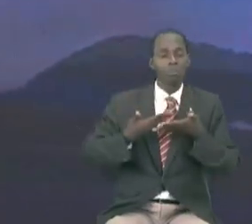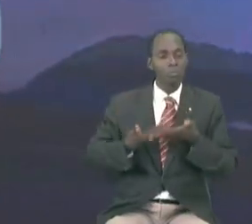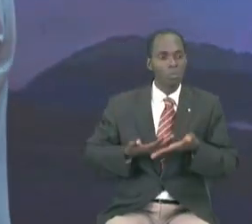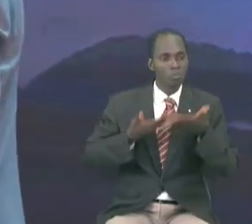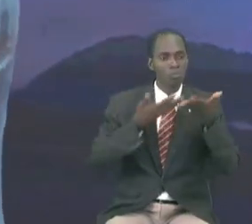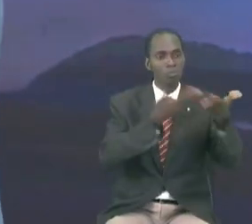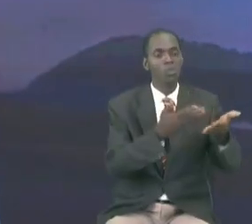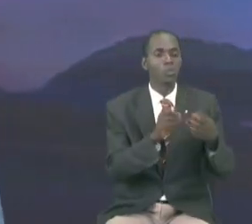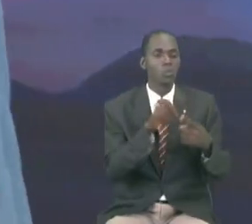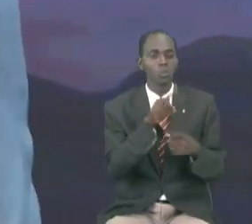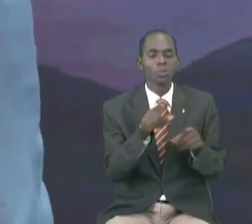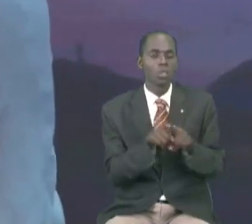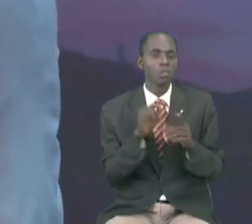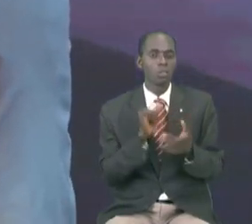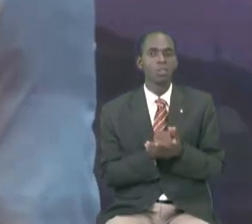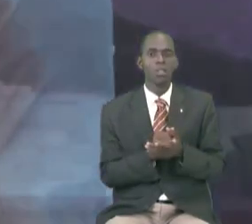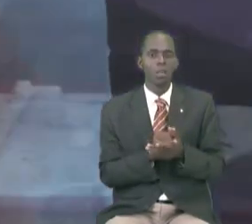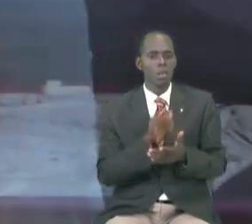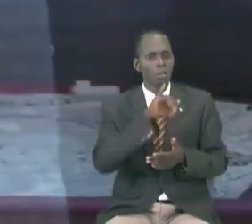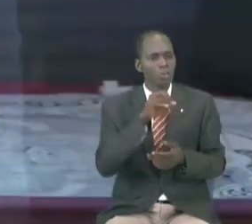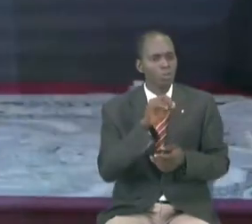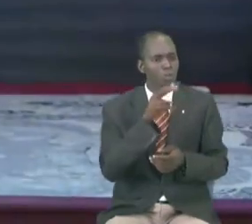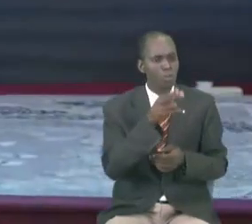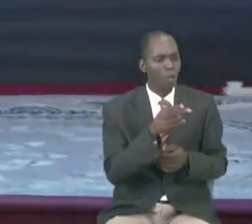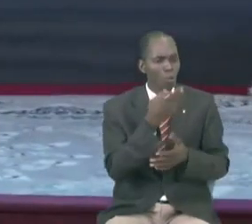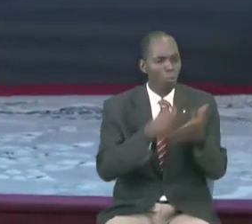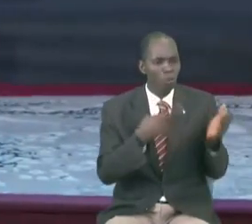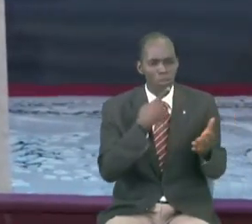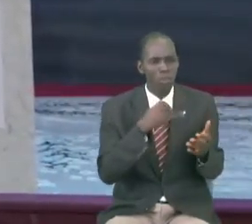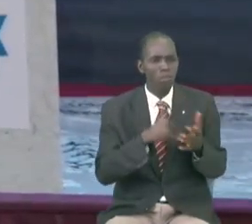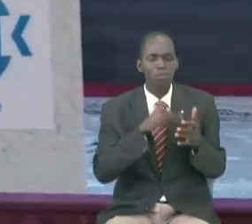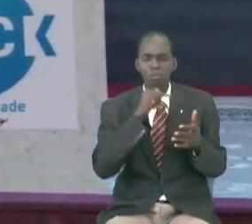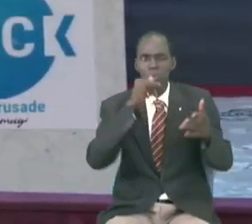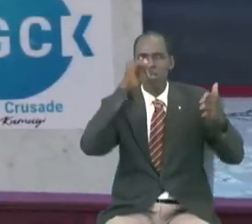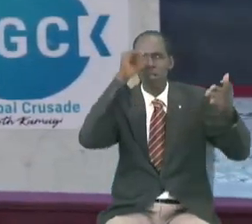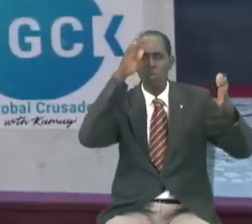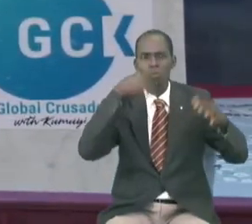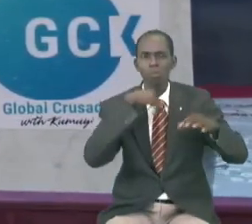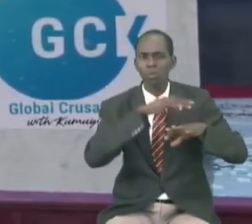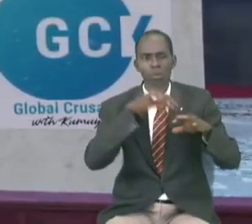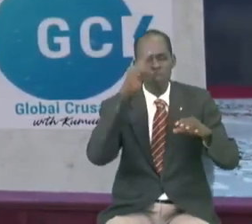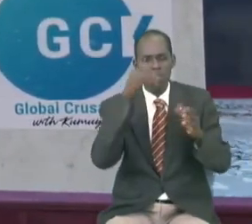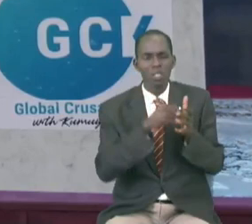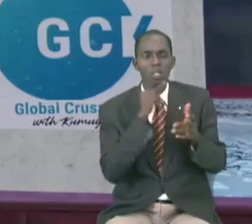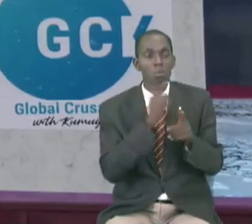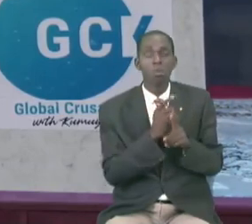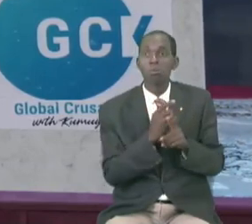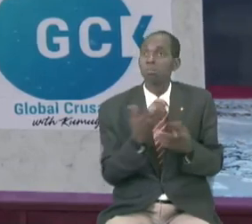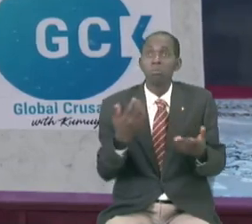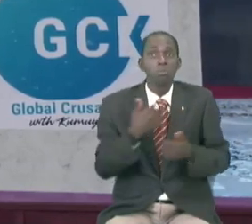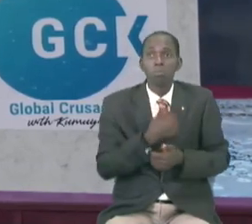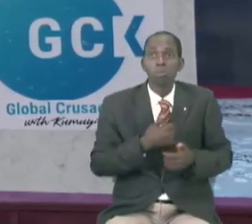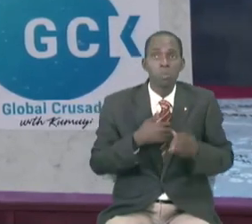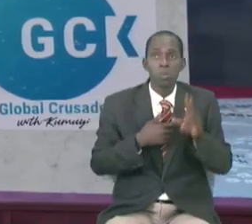God told me. He said, go and preach to them the preaching that I bid thee. You're